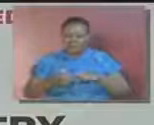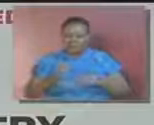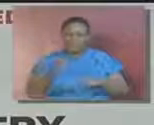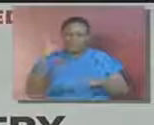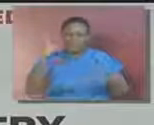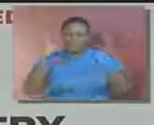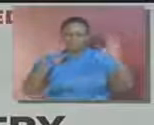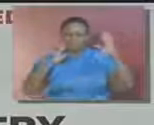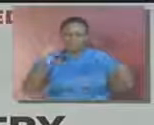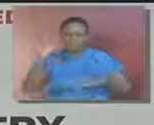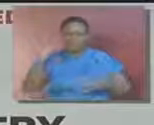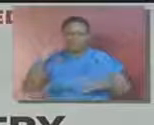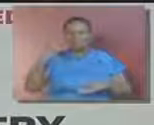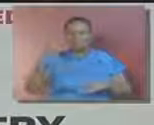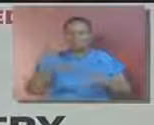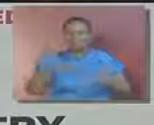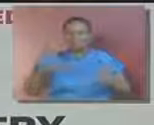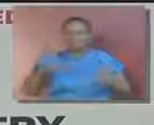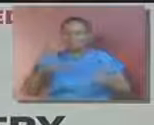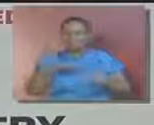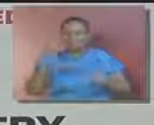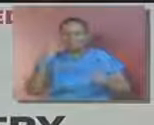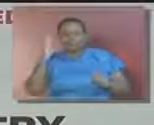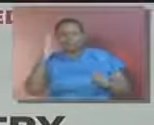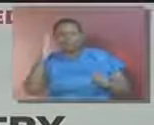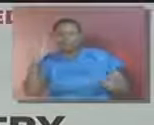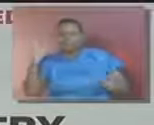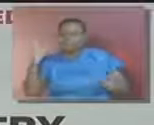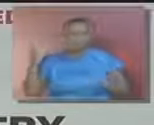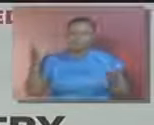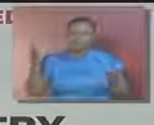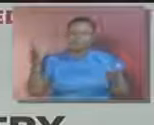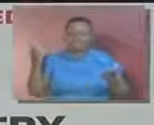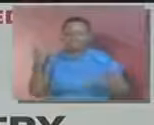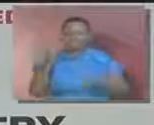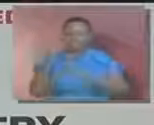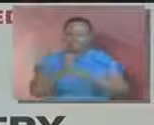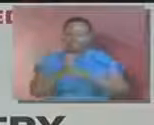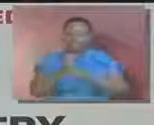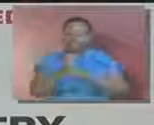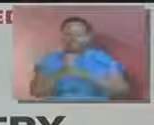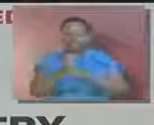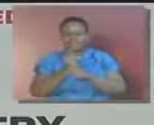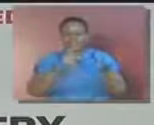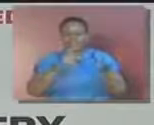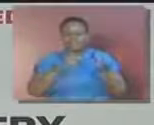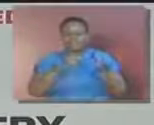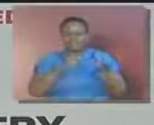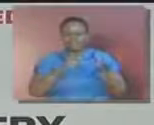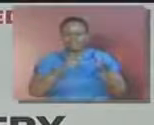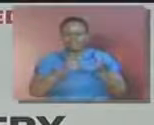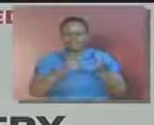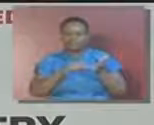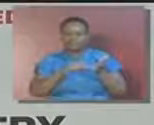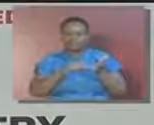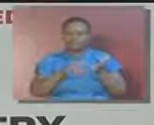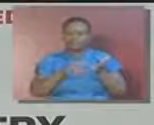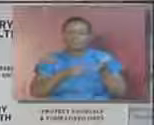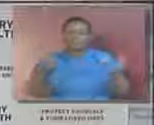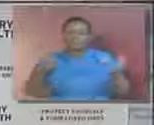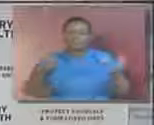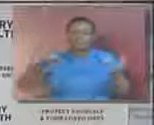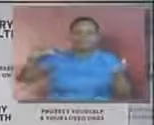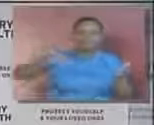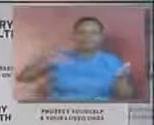reporting of adverse events very, very seriously, especially with our women under 50. Thank you very